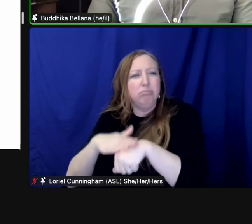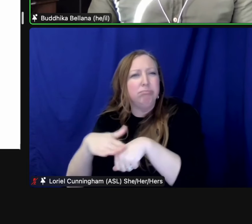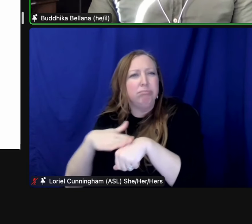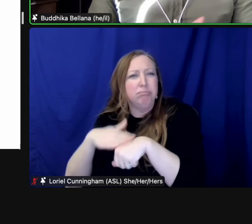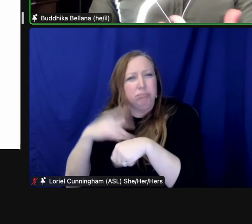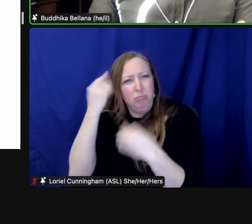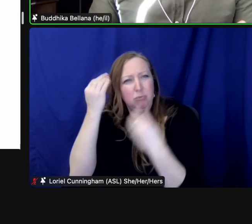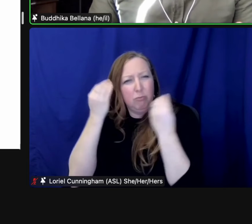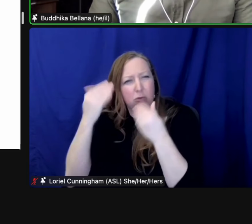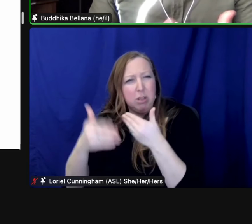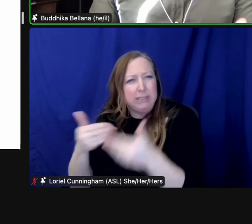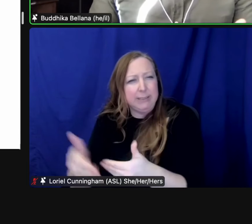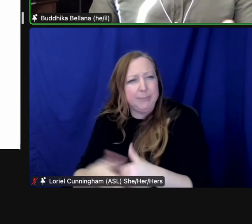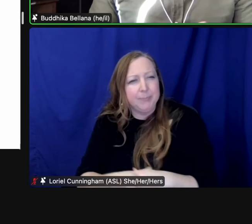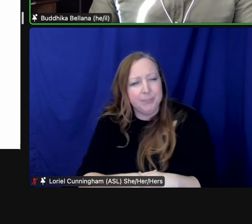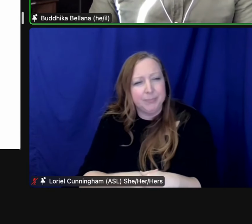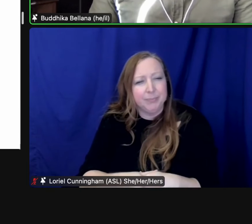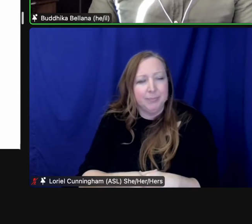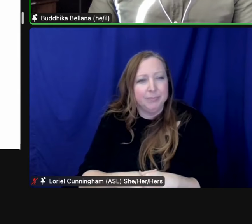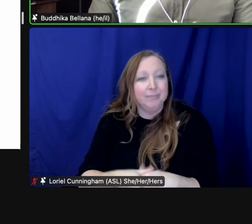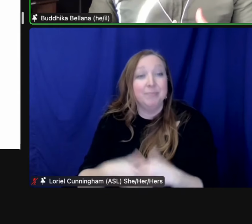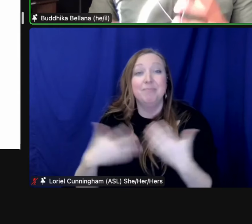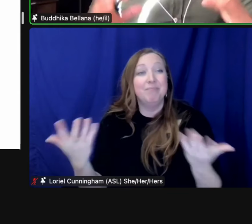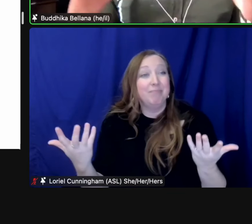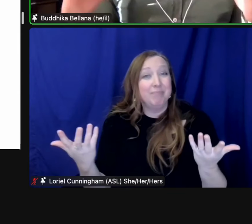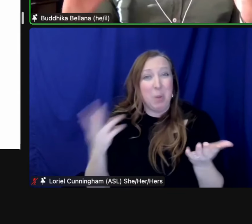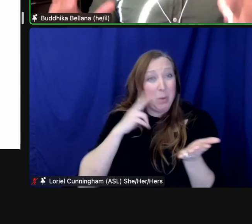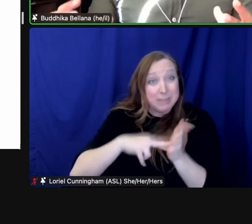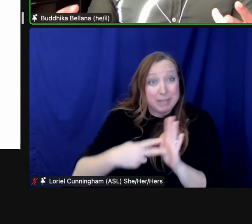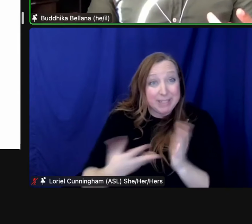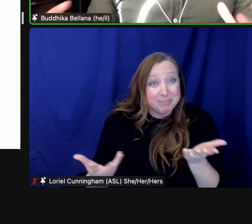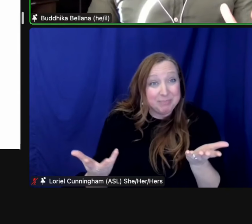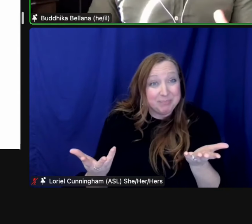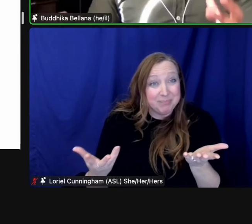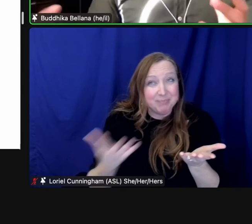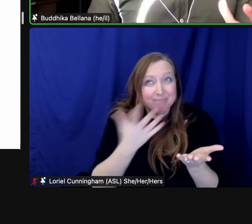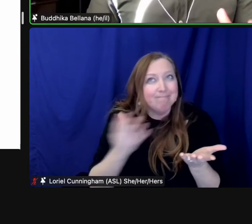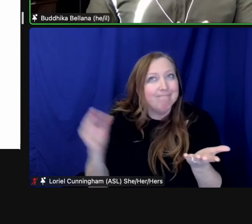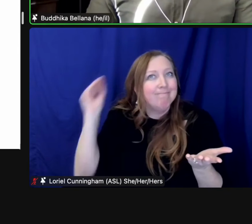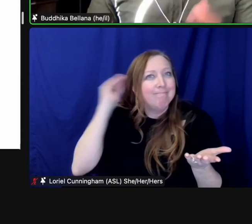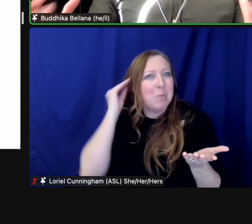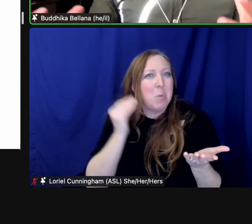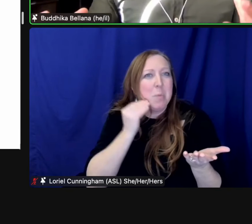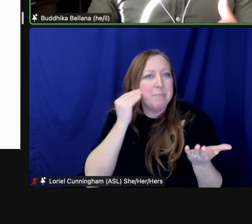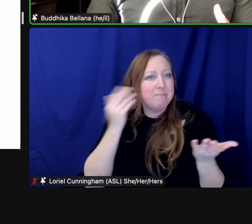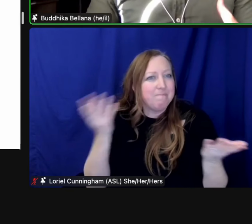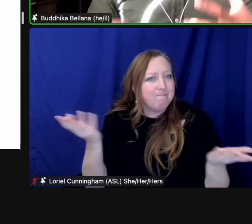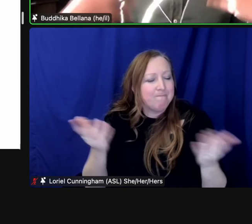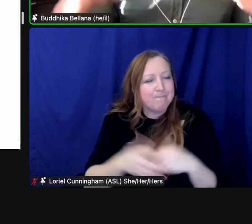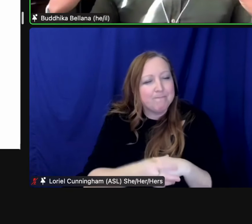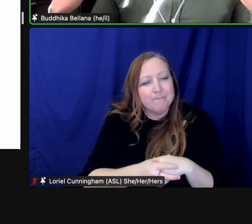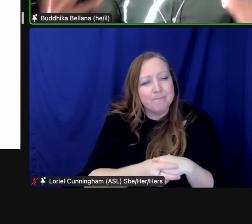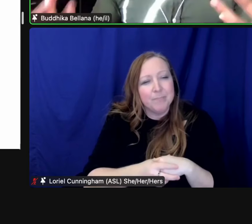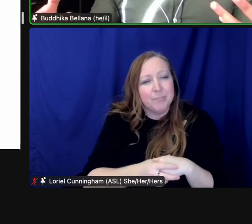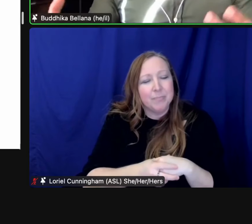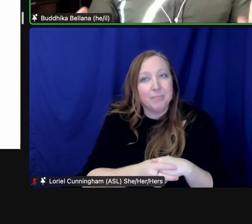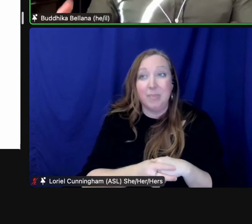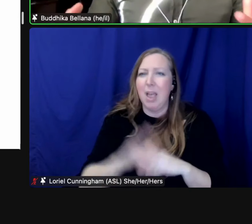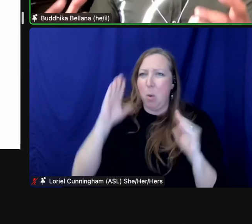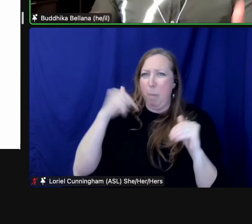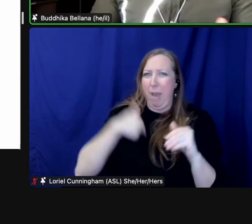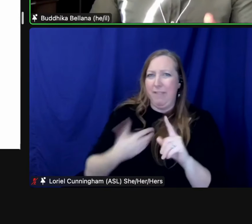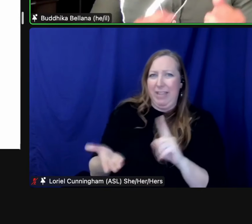So, take home, what does this all mean? Well, I hope I've convinced you that the extent to which our